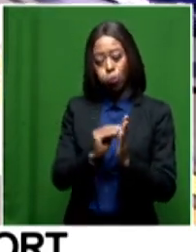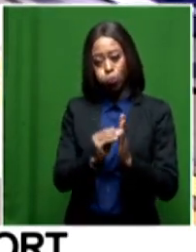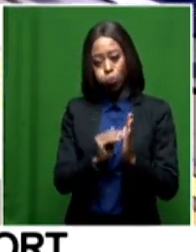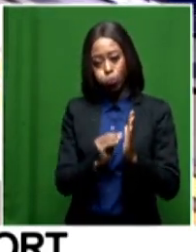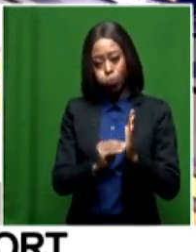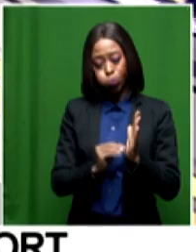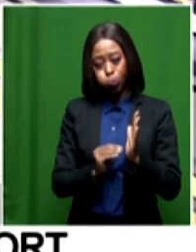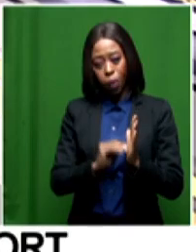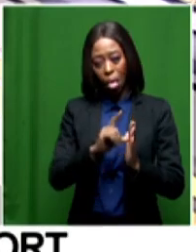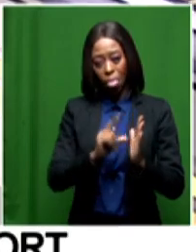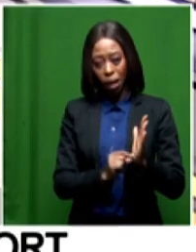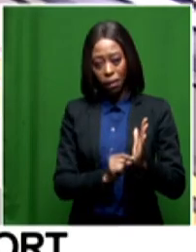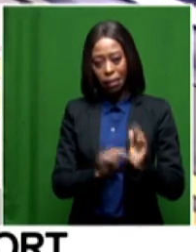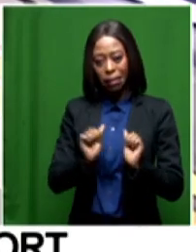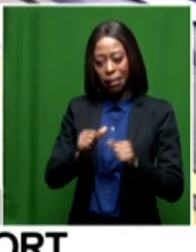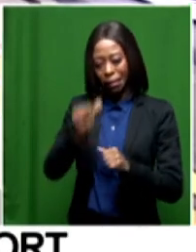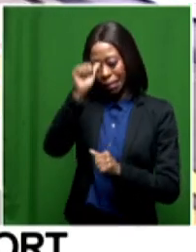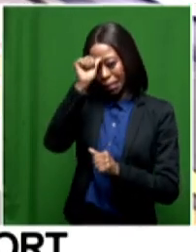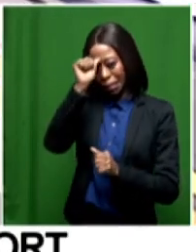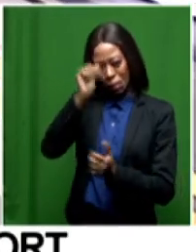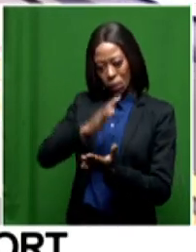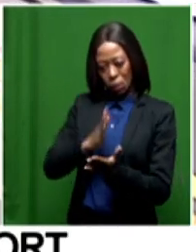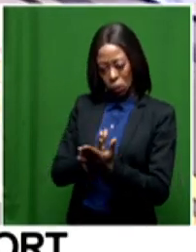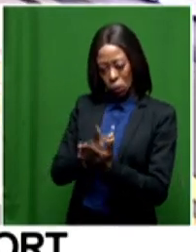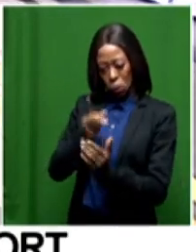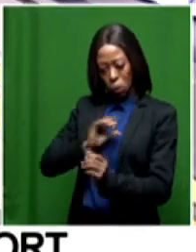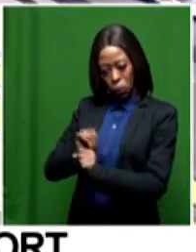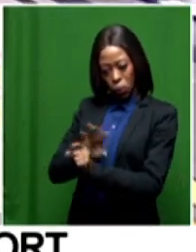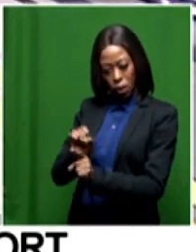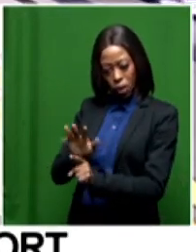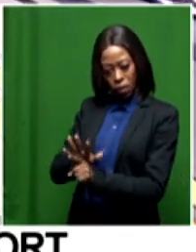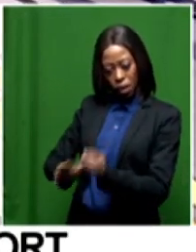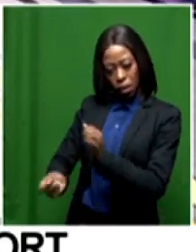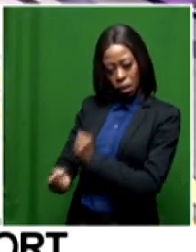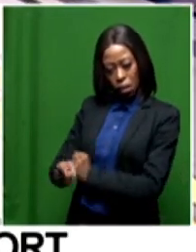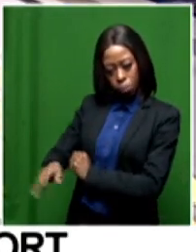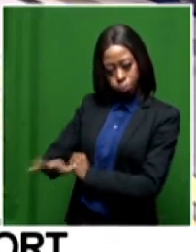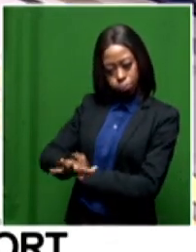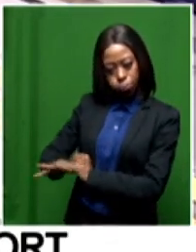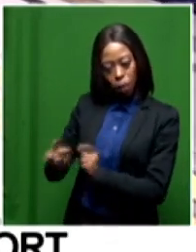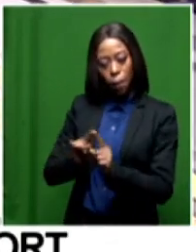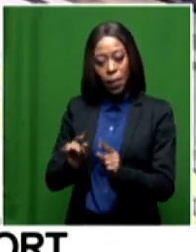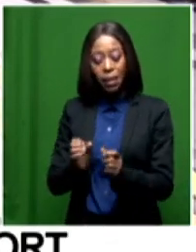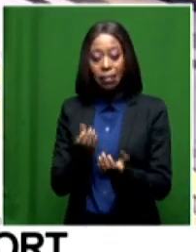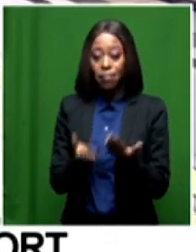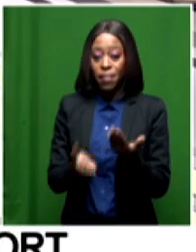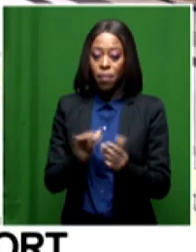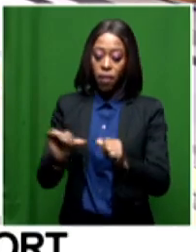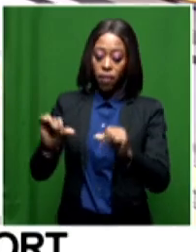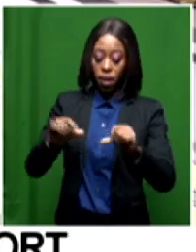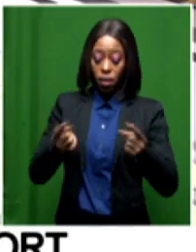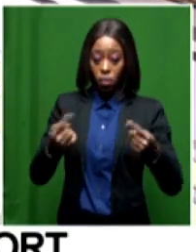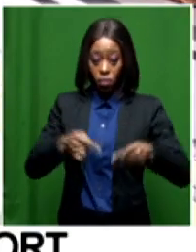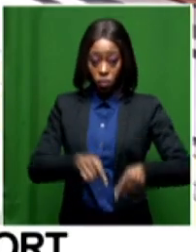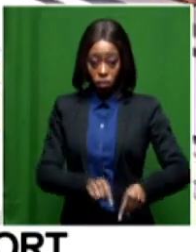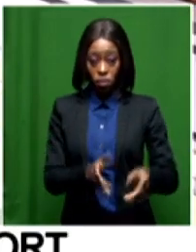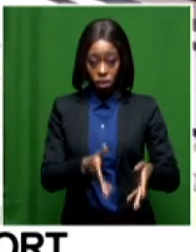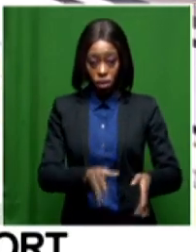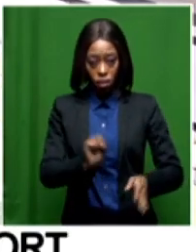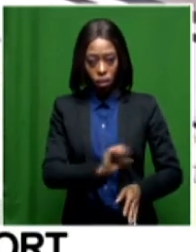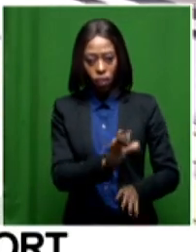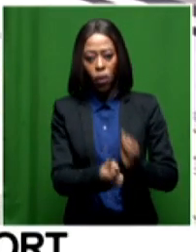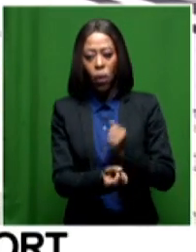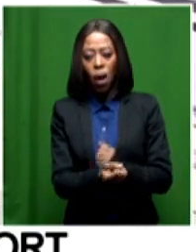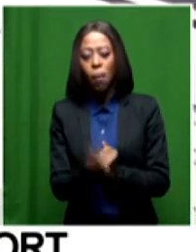there are some doubts around China given the coronavirus situation there at the moment. But if it were to come to South Africa, where would we see this